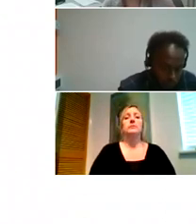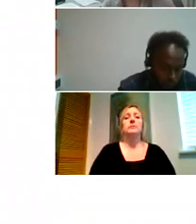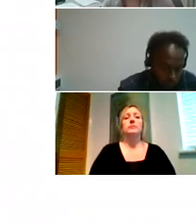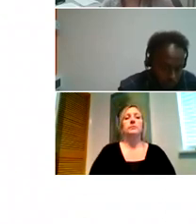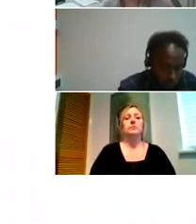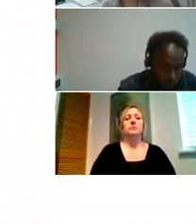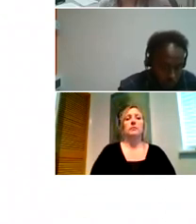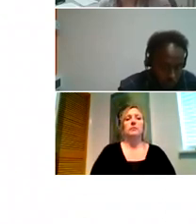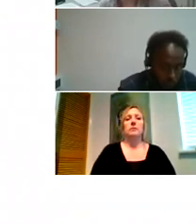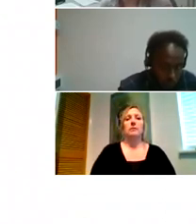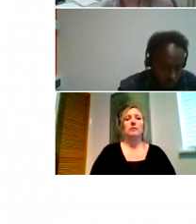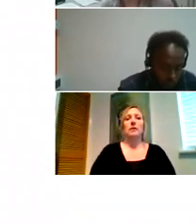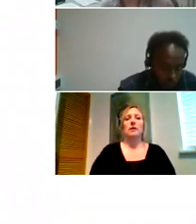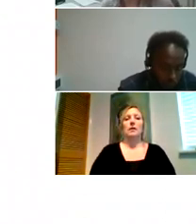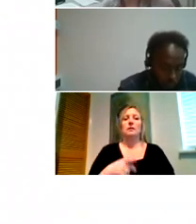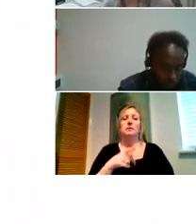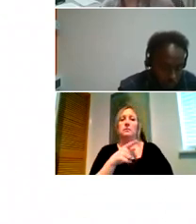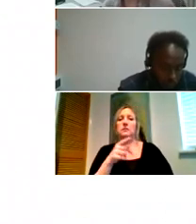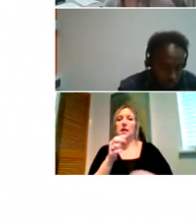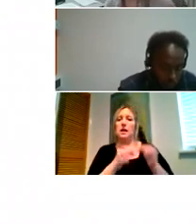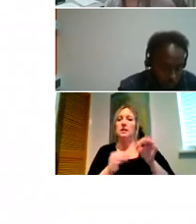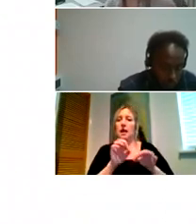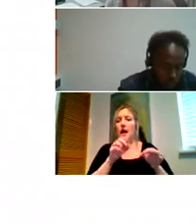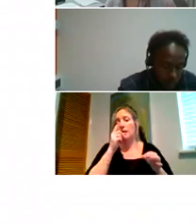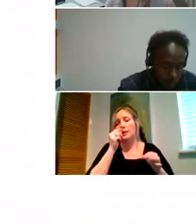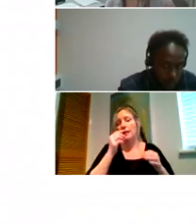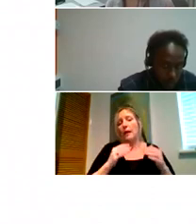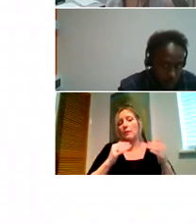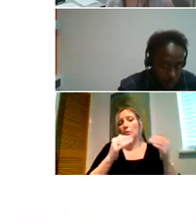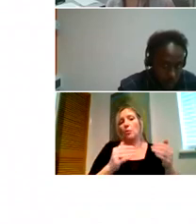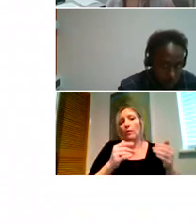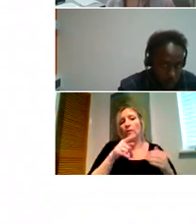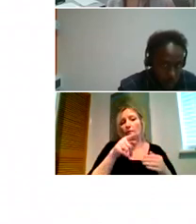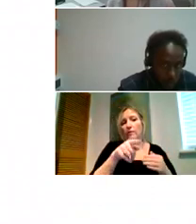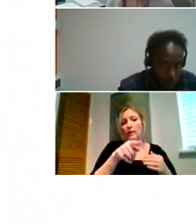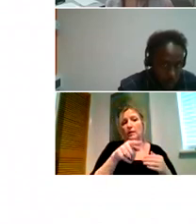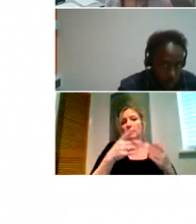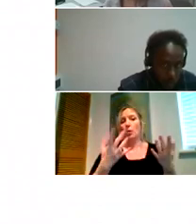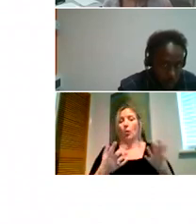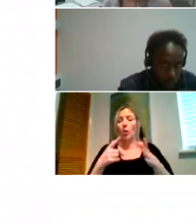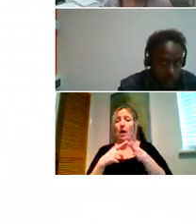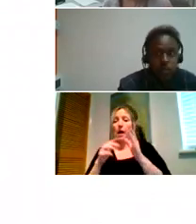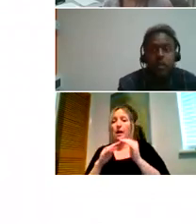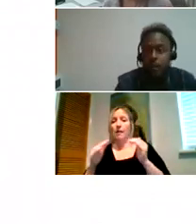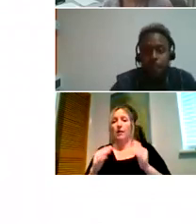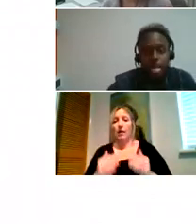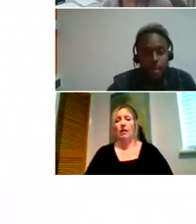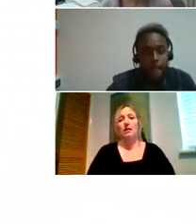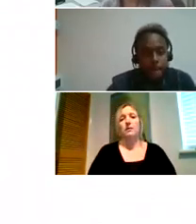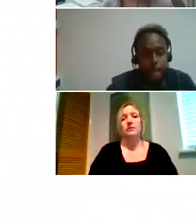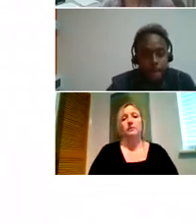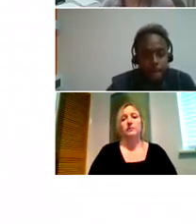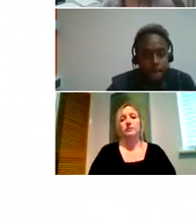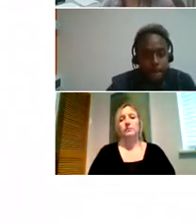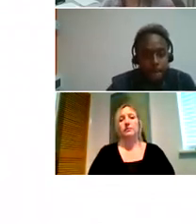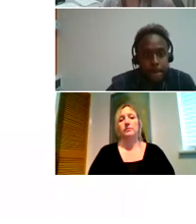or they could progress to A-level science. Next slide, please. I'm going to hand you over to Dahir